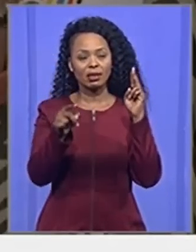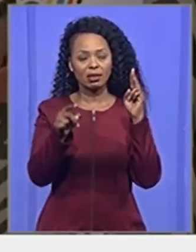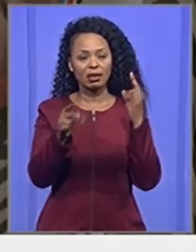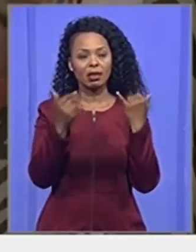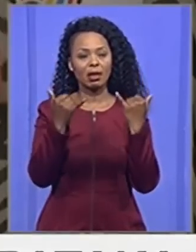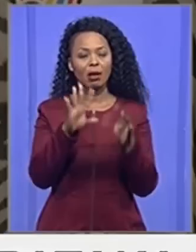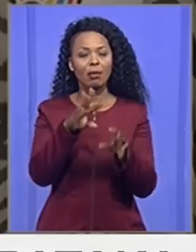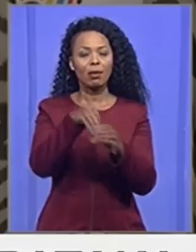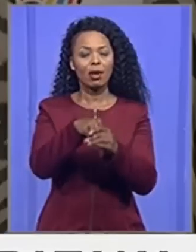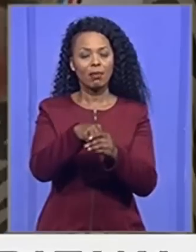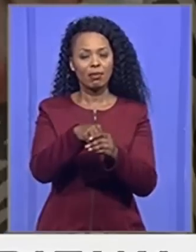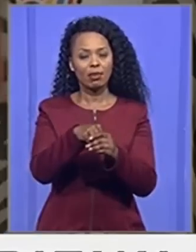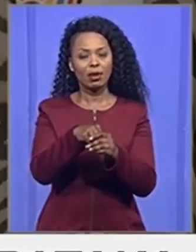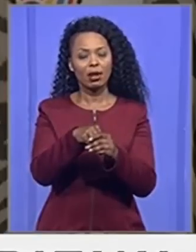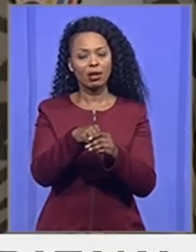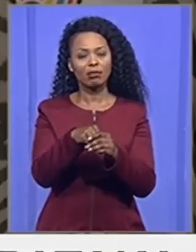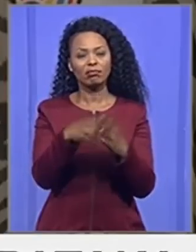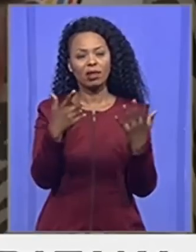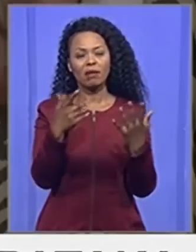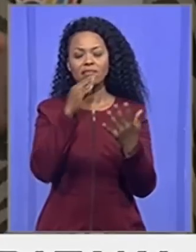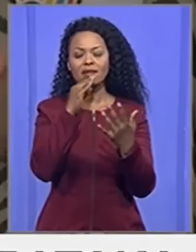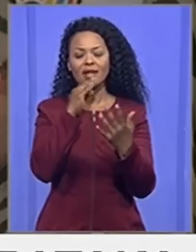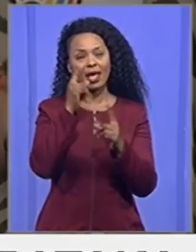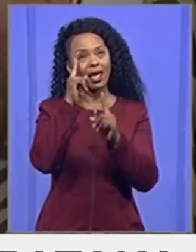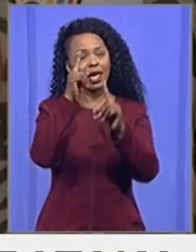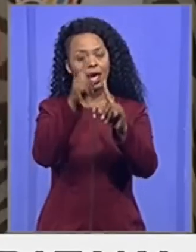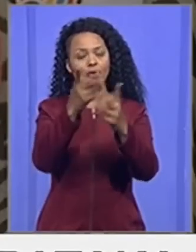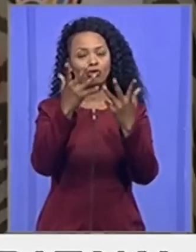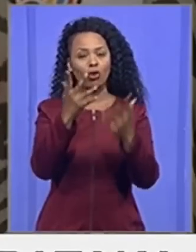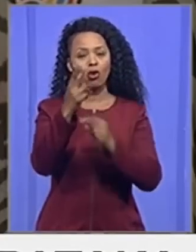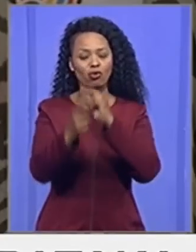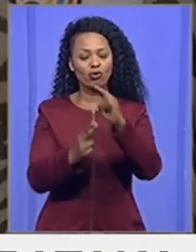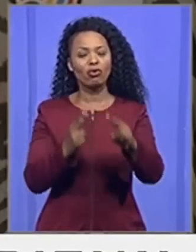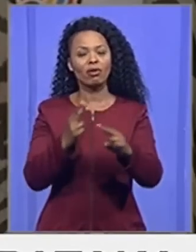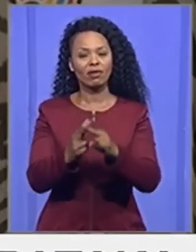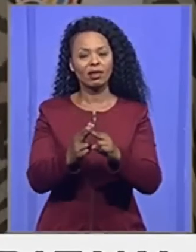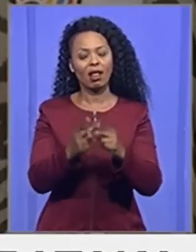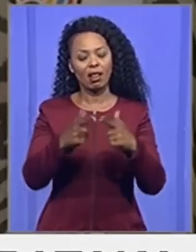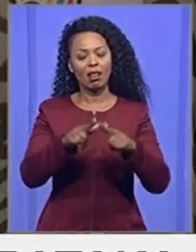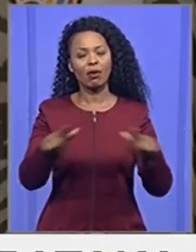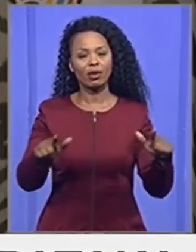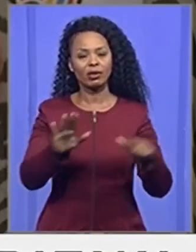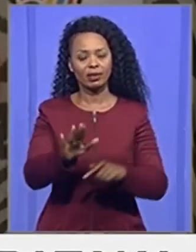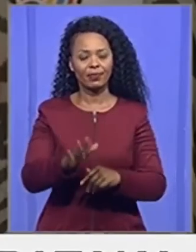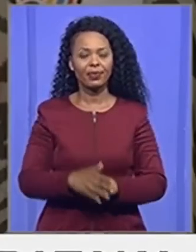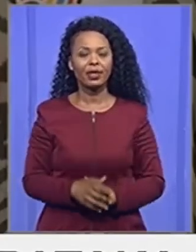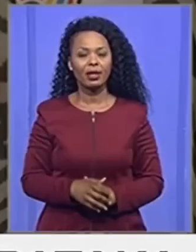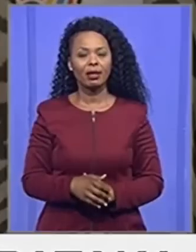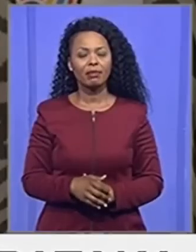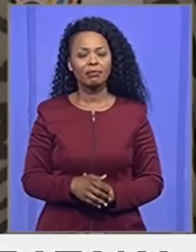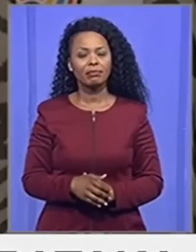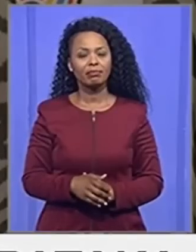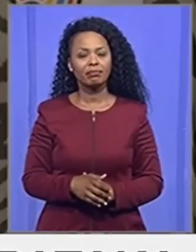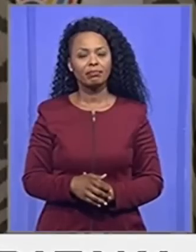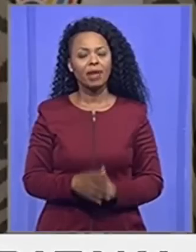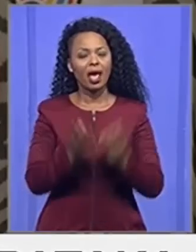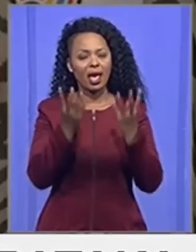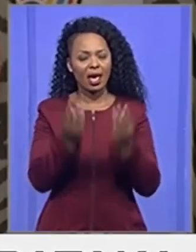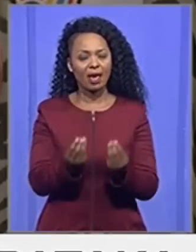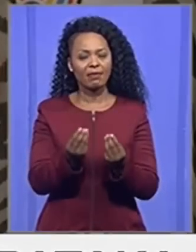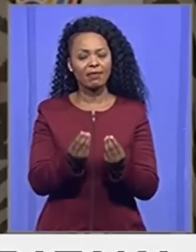the name, the universal, so that's their aim anyway. So yes, you've got this, very, in some ways,